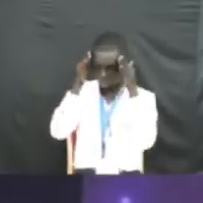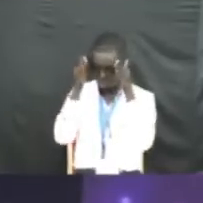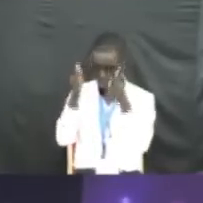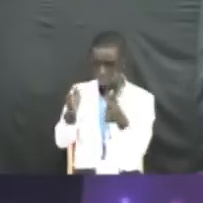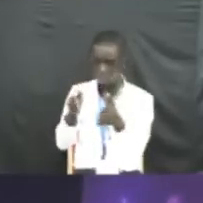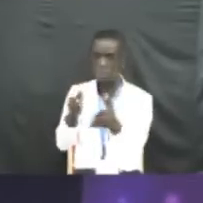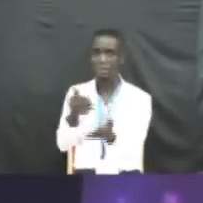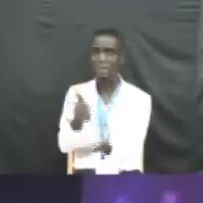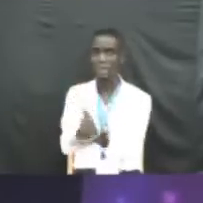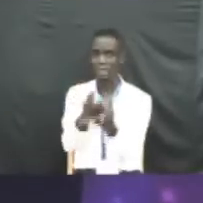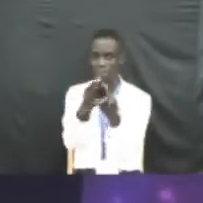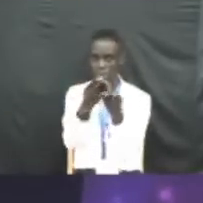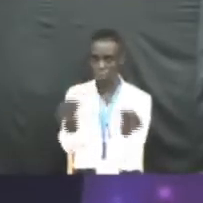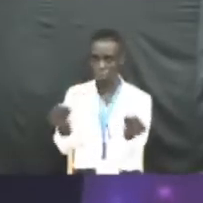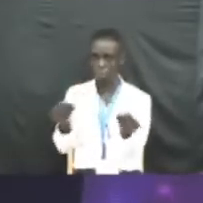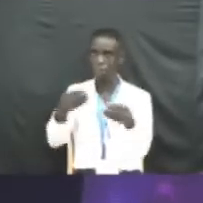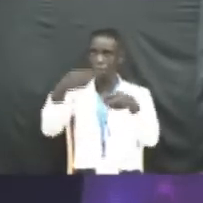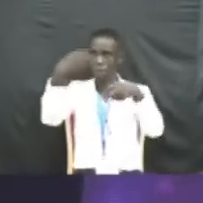this country